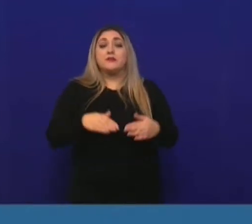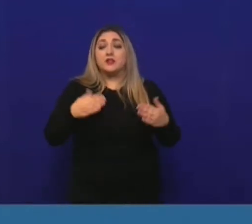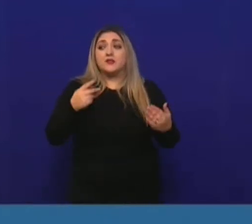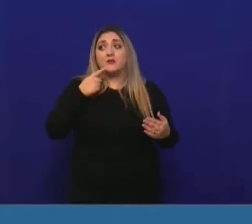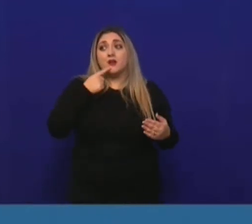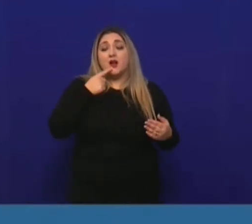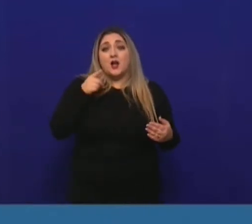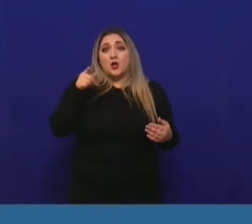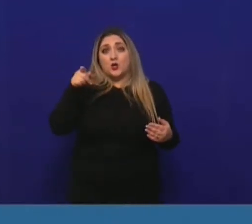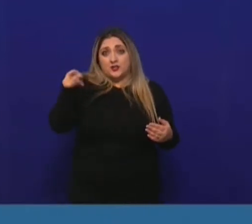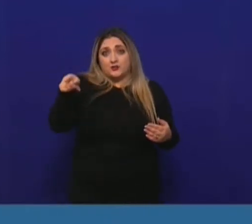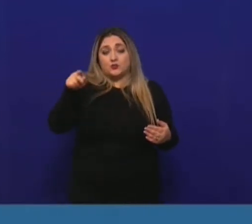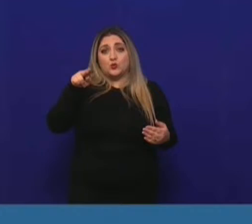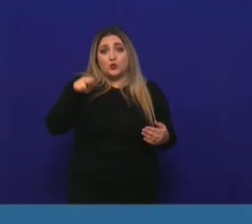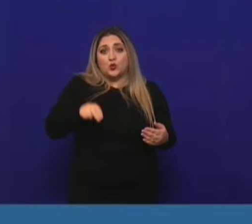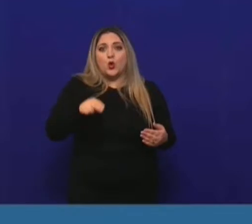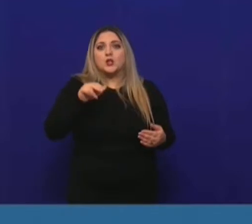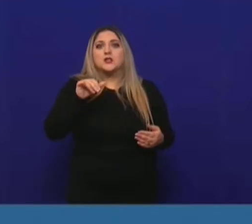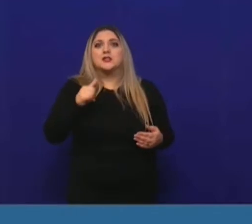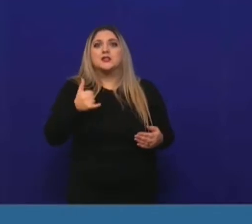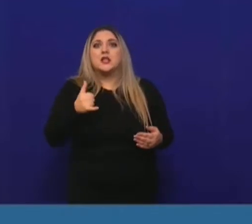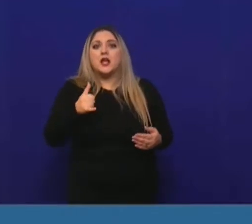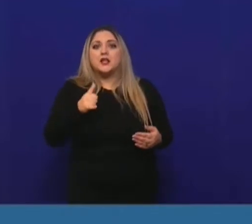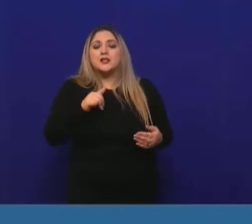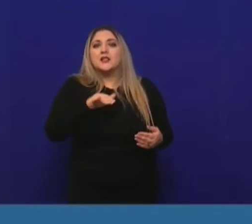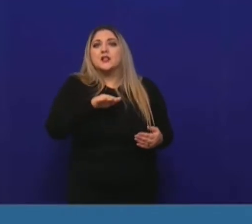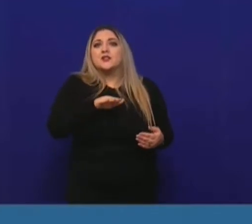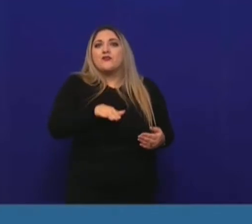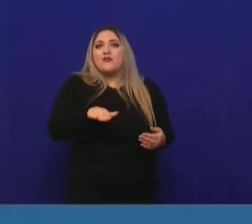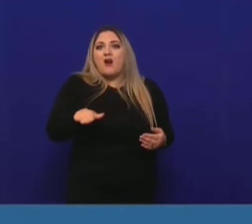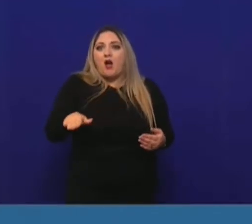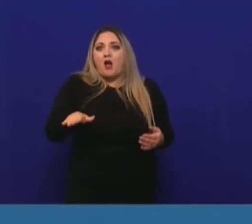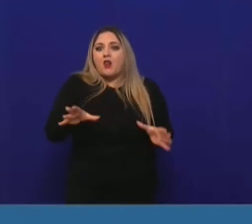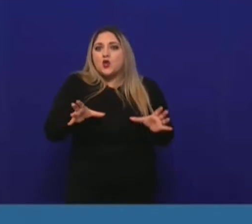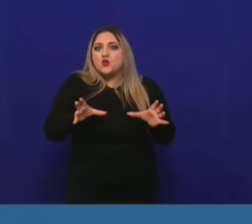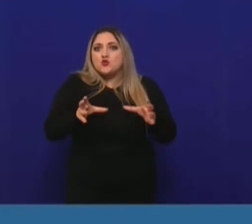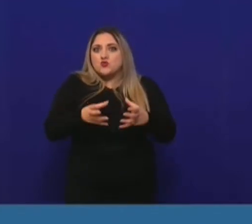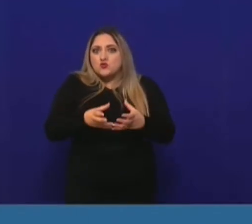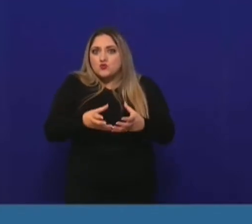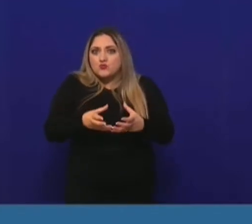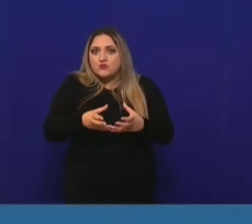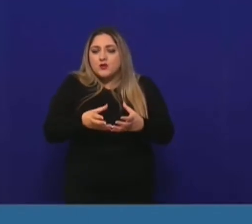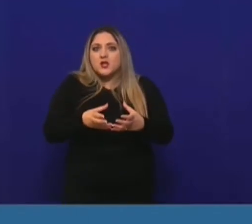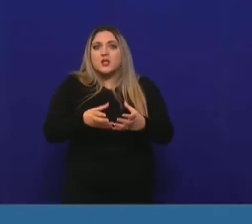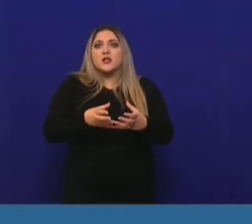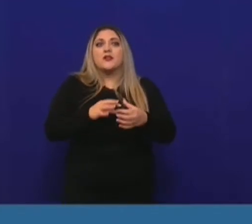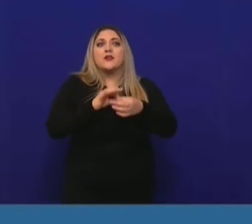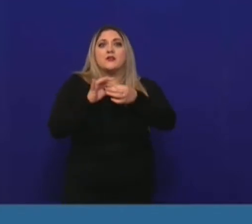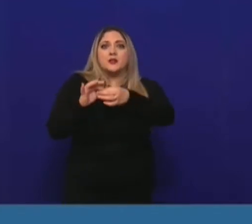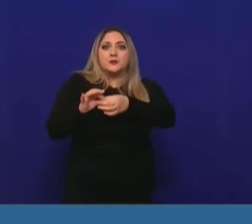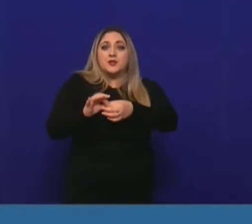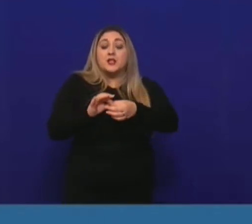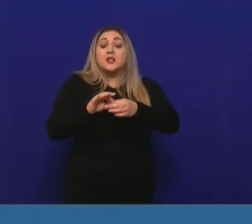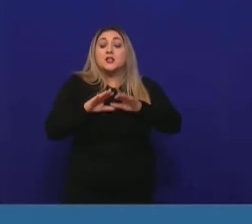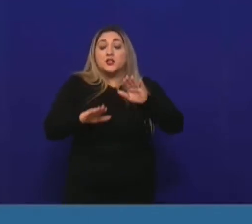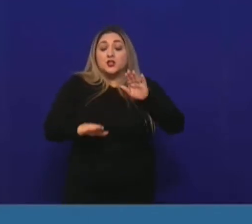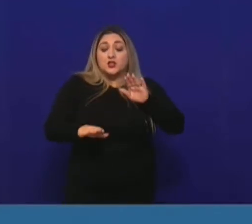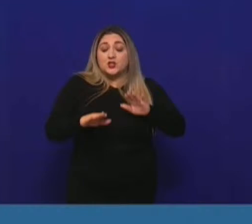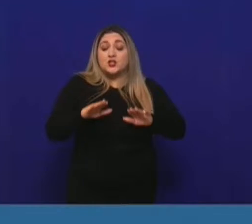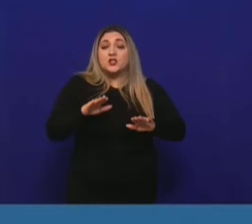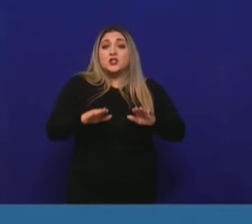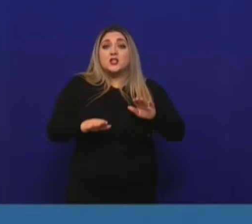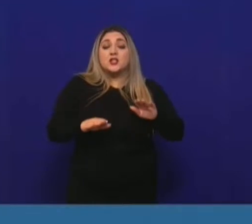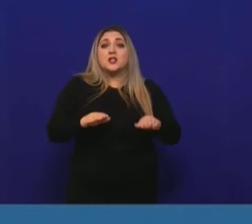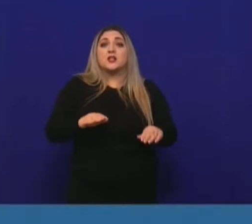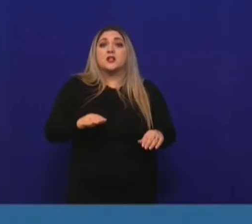inti f'kwistjonijiet ta' nurseries fit-tfal, kif ukoll fil-kbar, ukoll ġieli kollna każijiet li taf